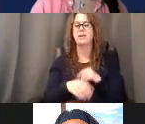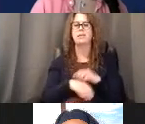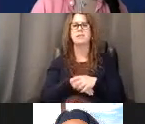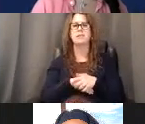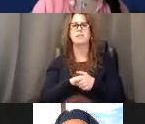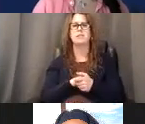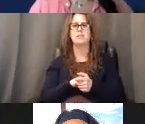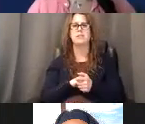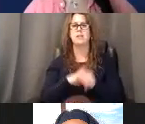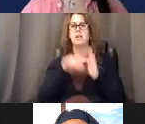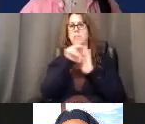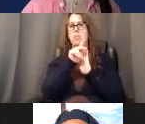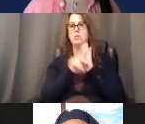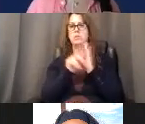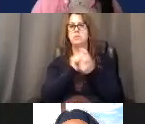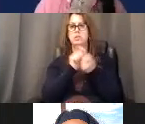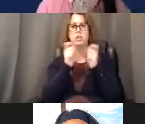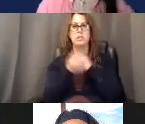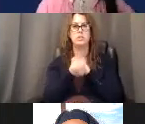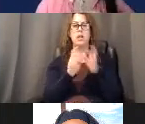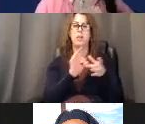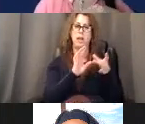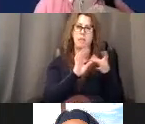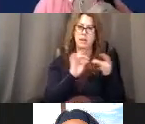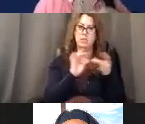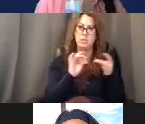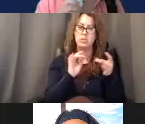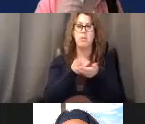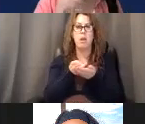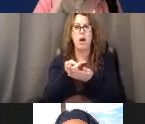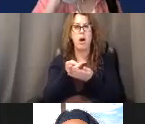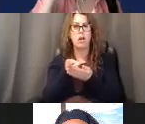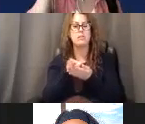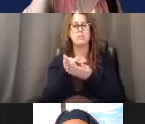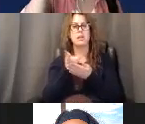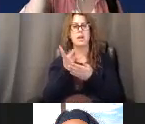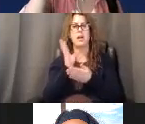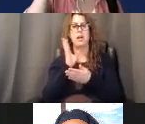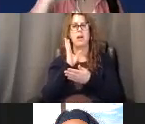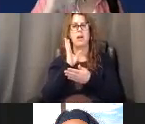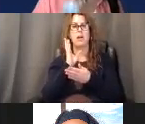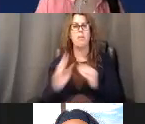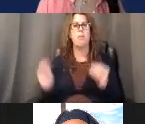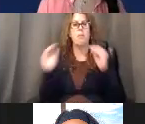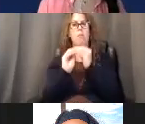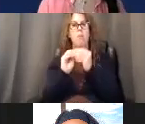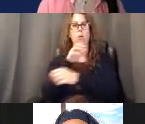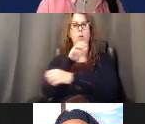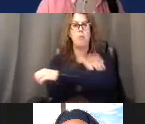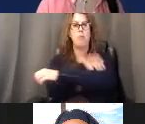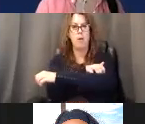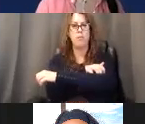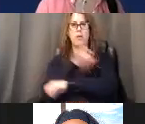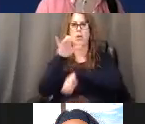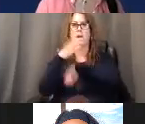the policy change that I started with is big, but it's honestly what is even more powerful is that the county attorney's